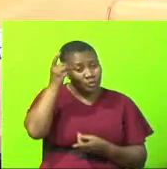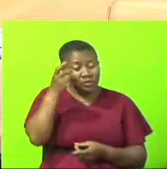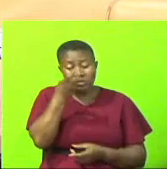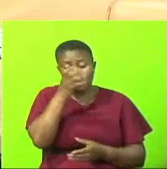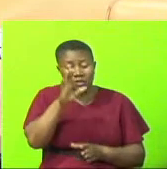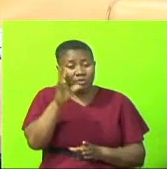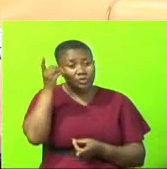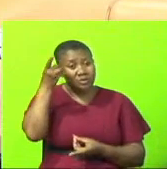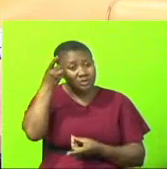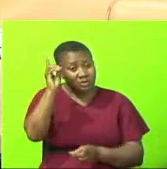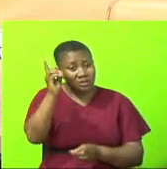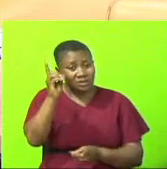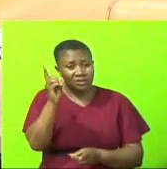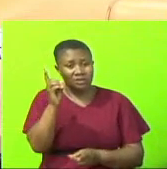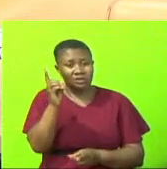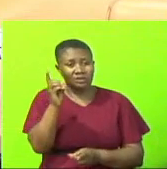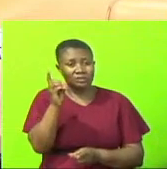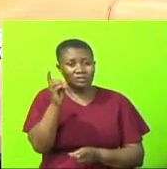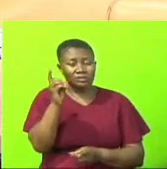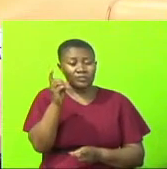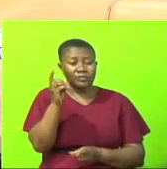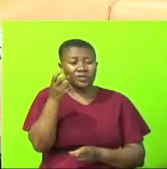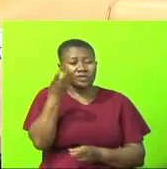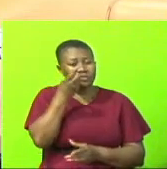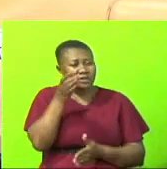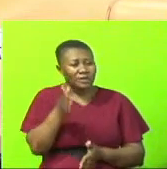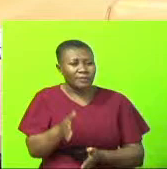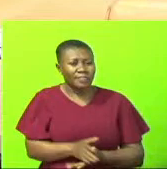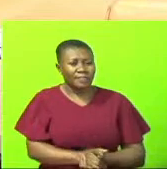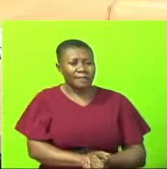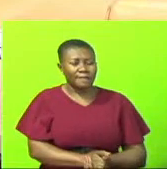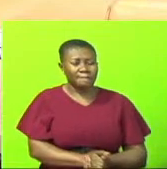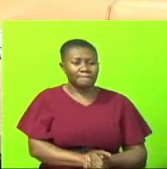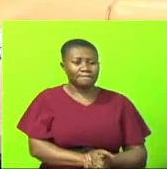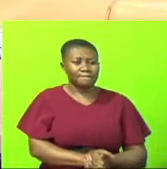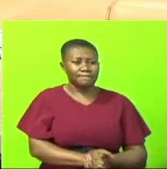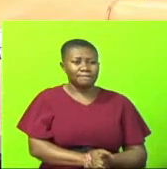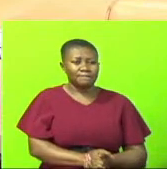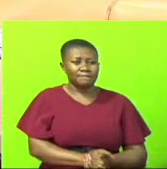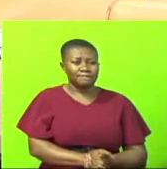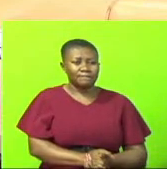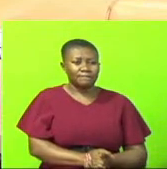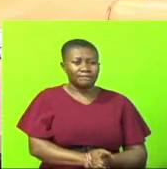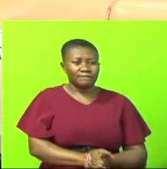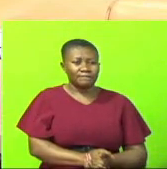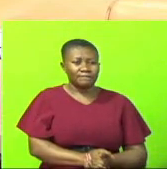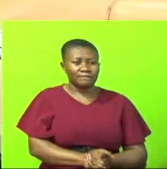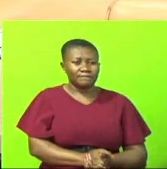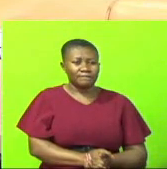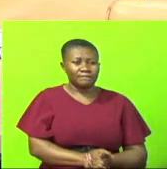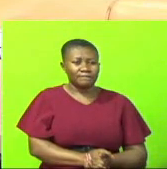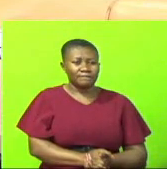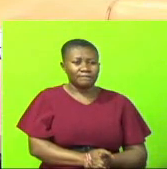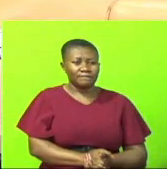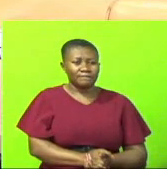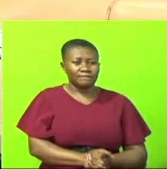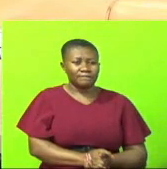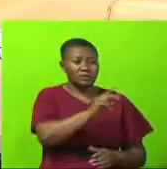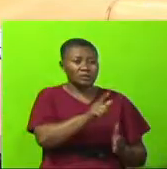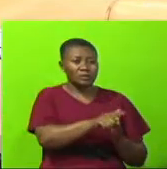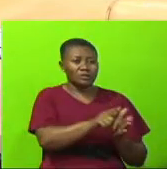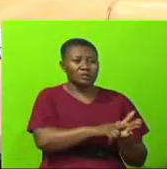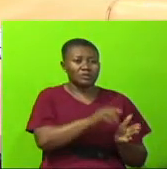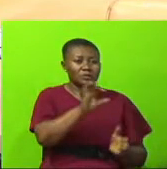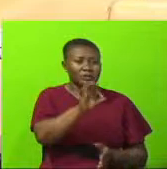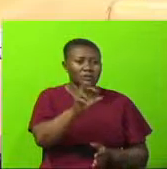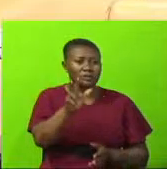procedural question. Mr. Speaker, as far as Order 93 is concerned, it is clear what